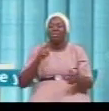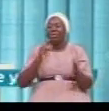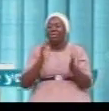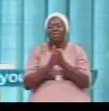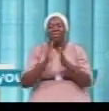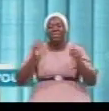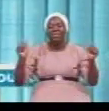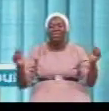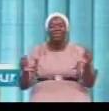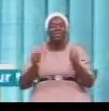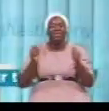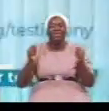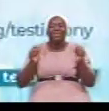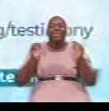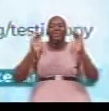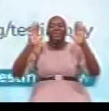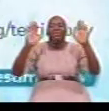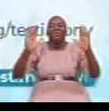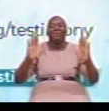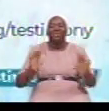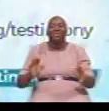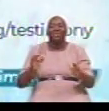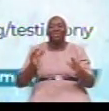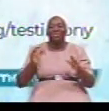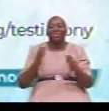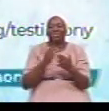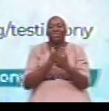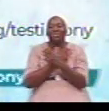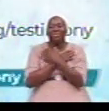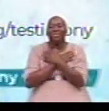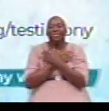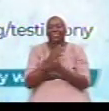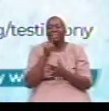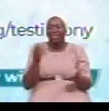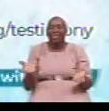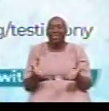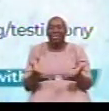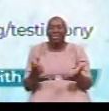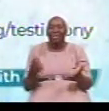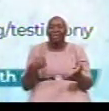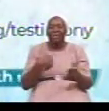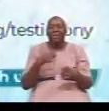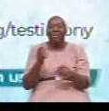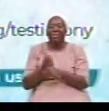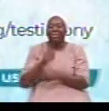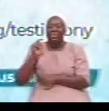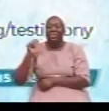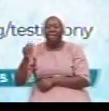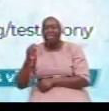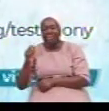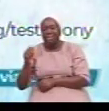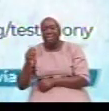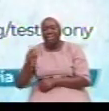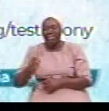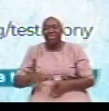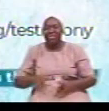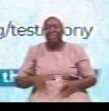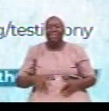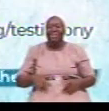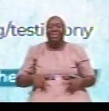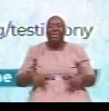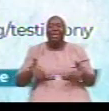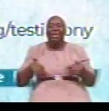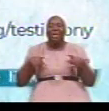Hallelujah. Super Sunday is here with super miracles. And we're receiving testimonies live